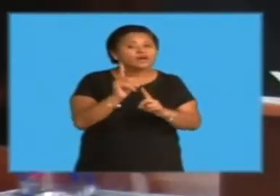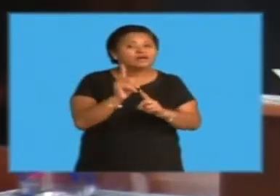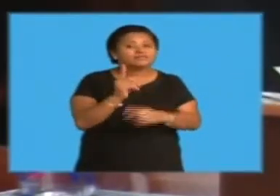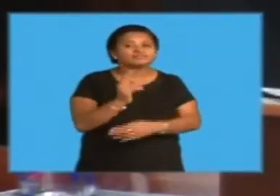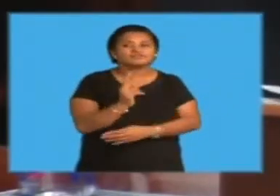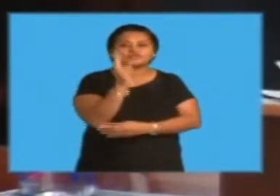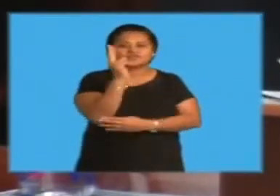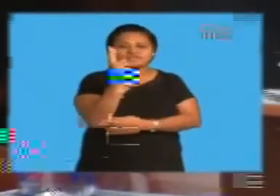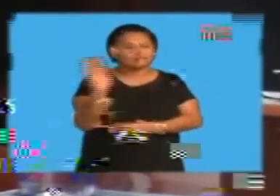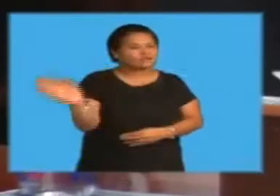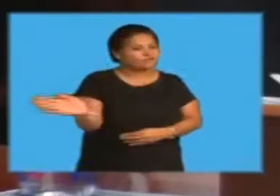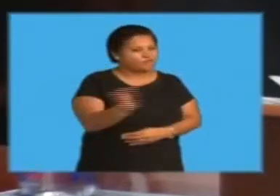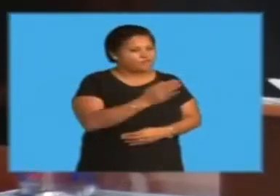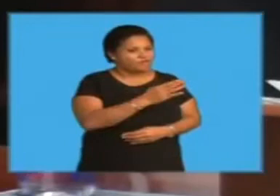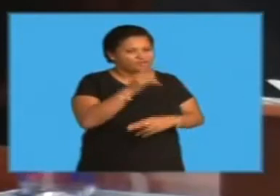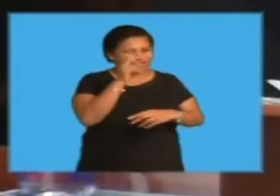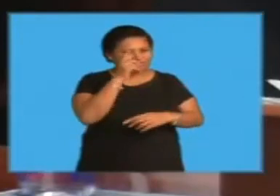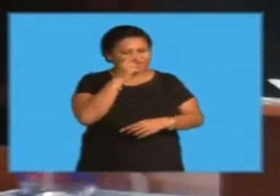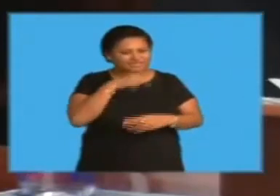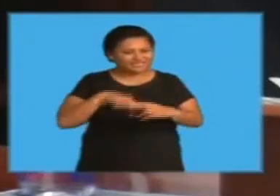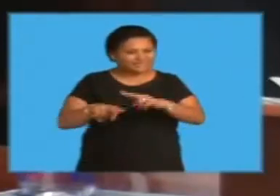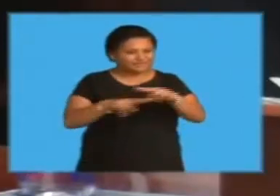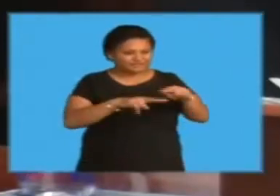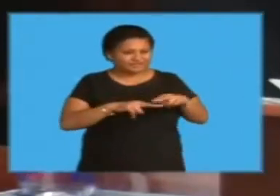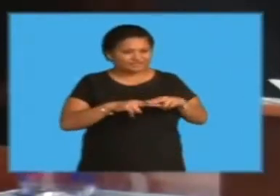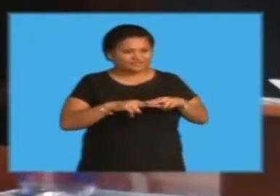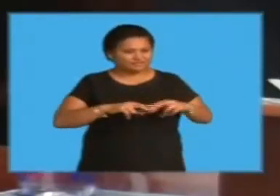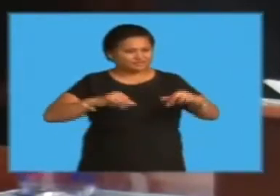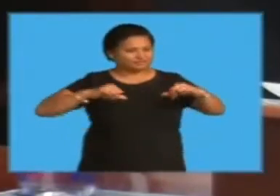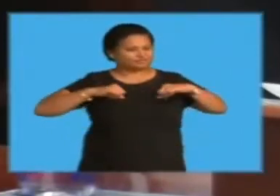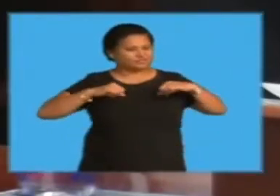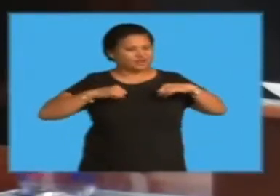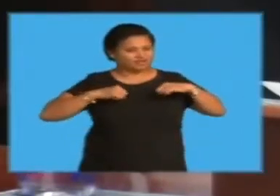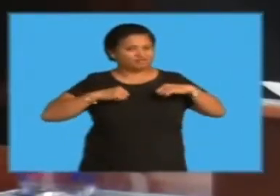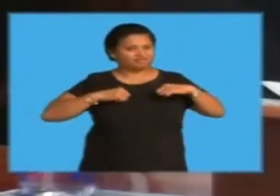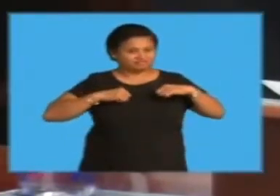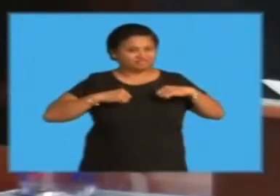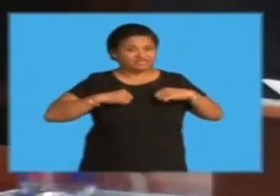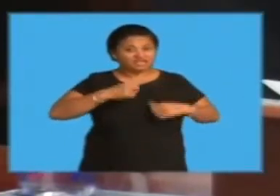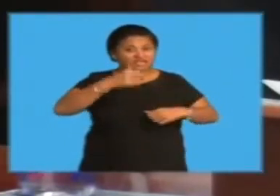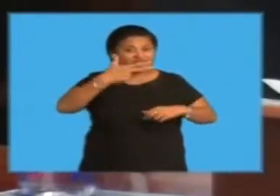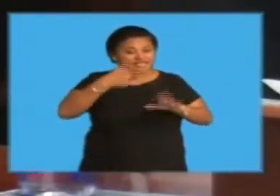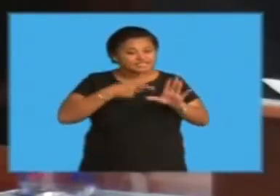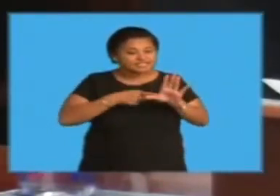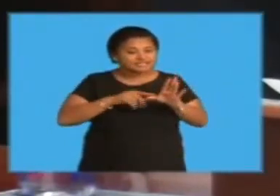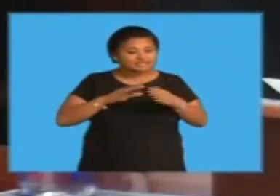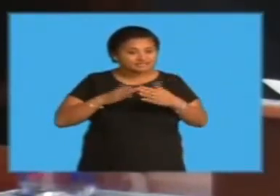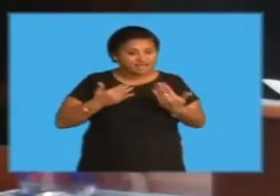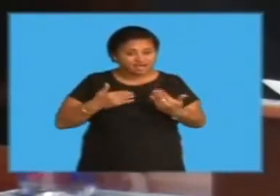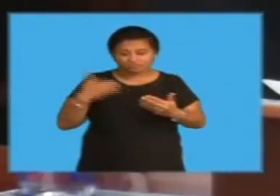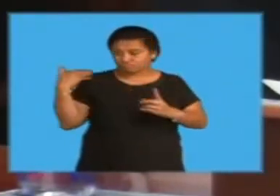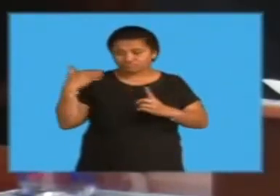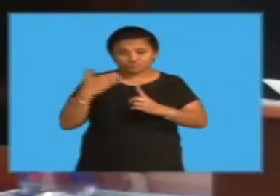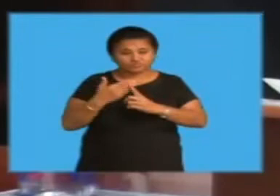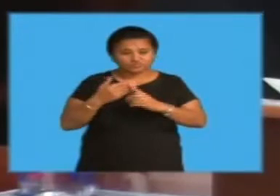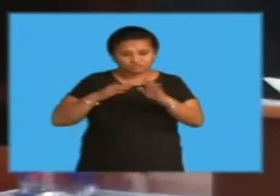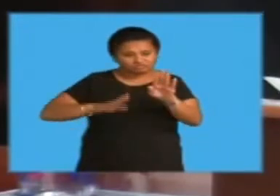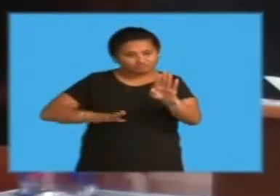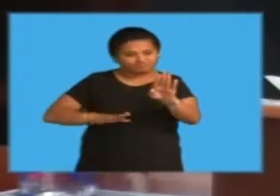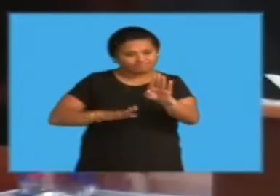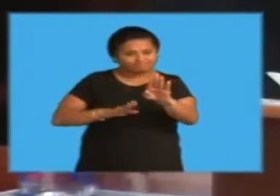us. I am proud that we have now enjoyed 8 consecutive years of economic growth, continuing the longest period of growth in Fiji's